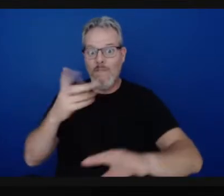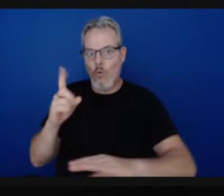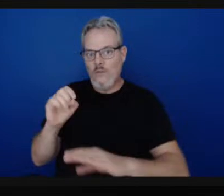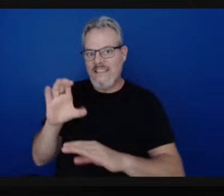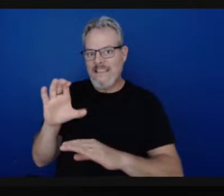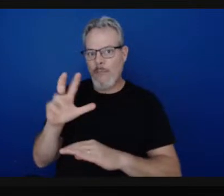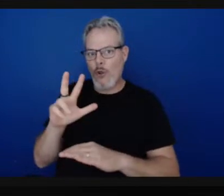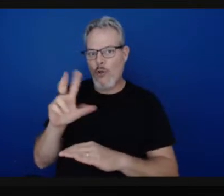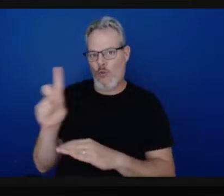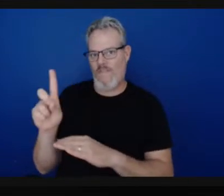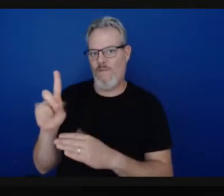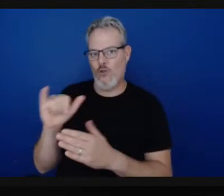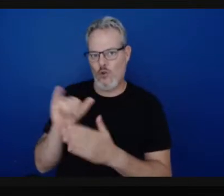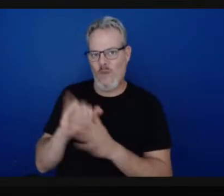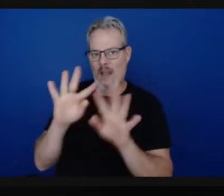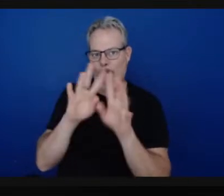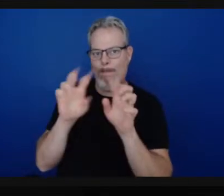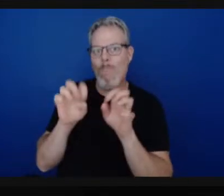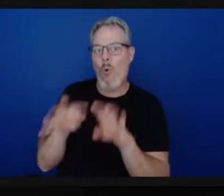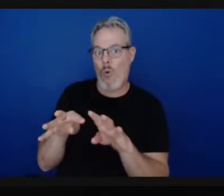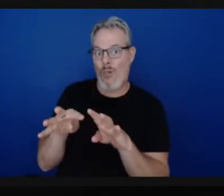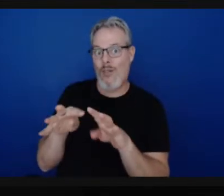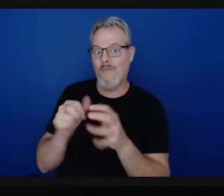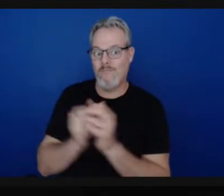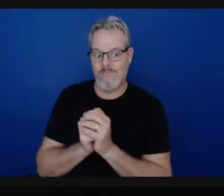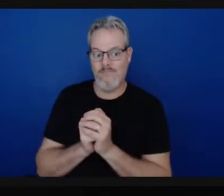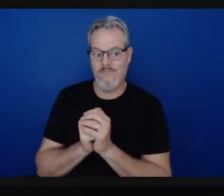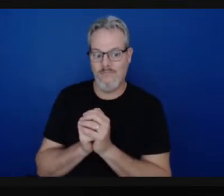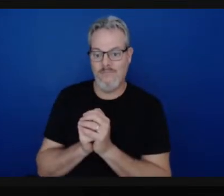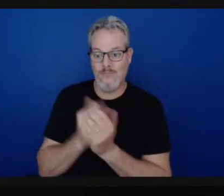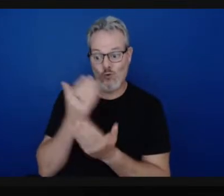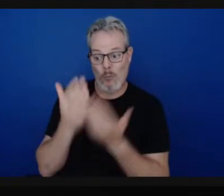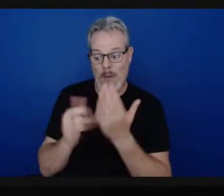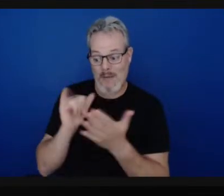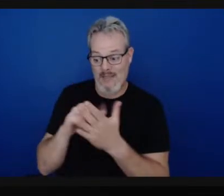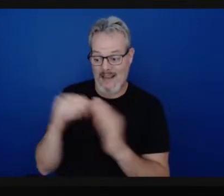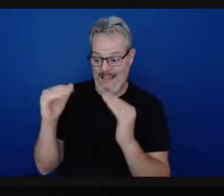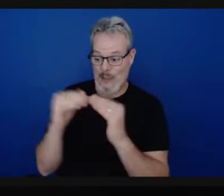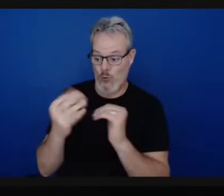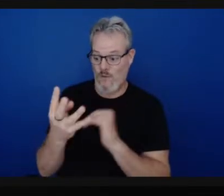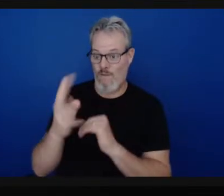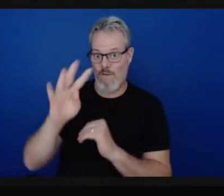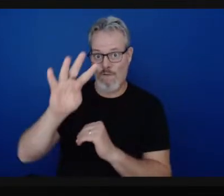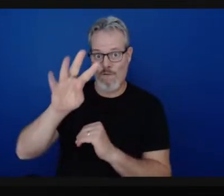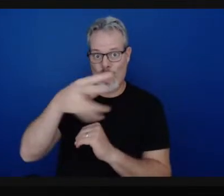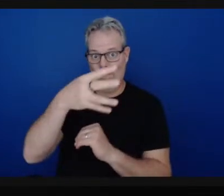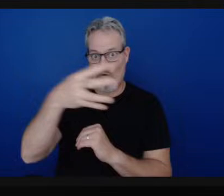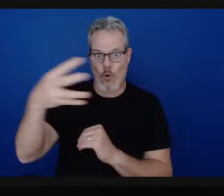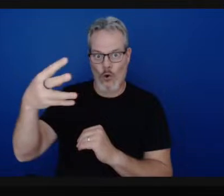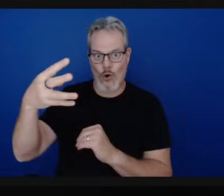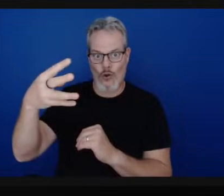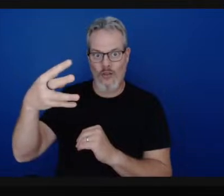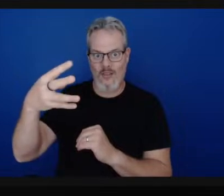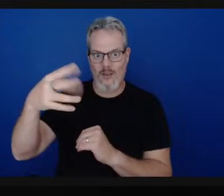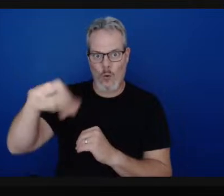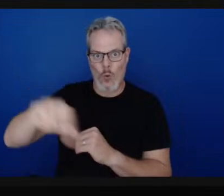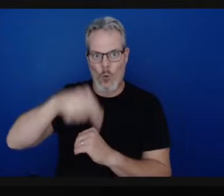Kilauea eruption before the end of the year. So that would make 4 eruptions. Our fourth quarter eruption, they still think it's going to